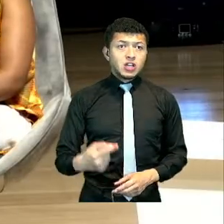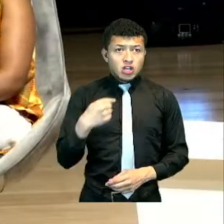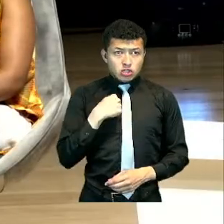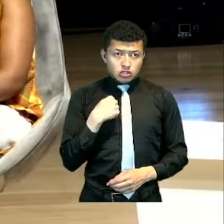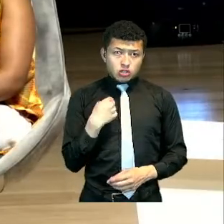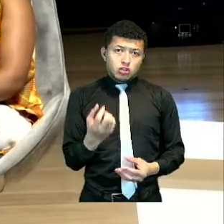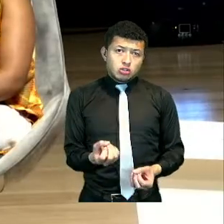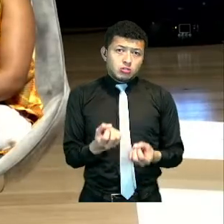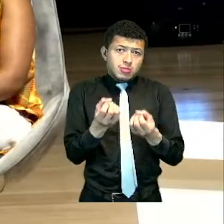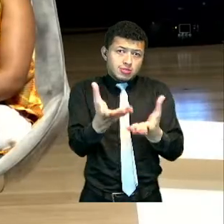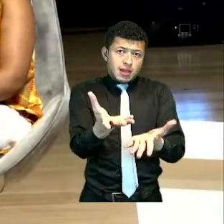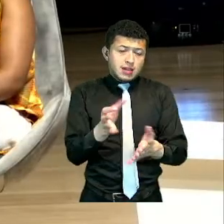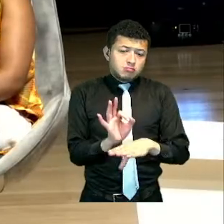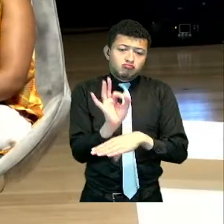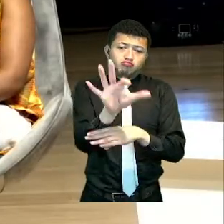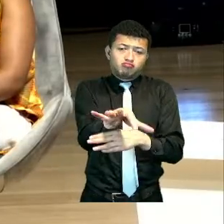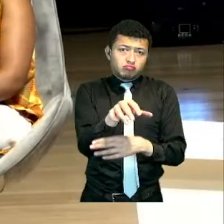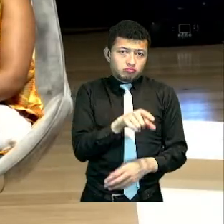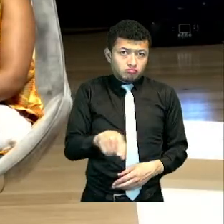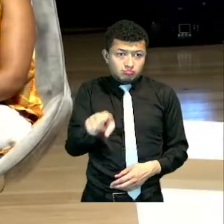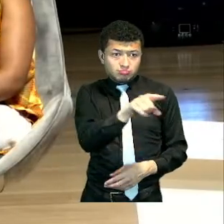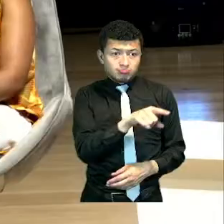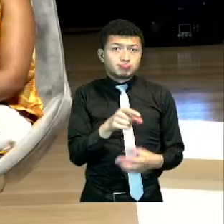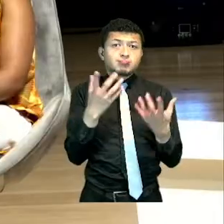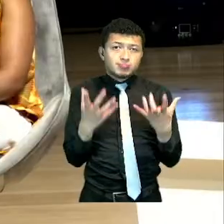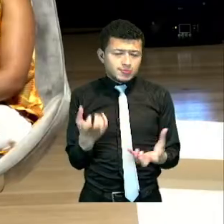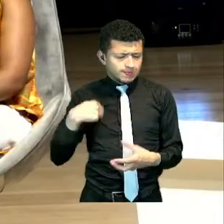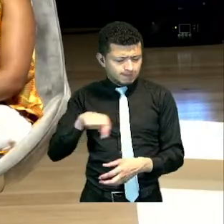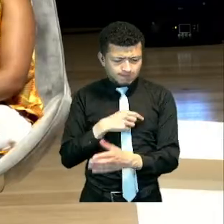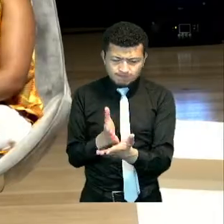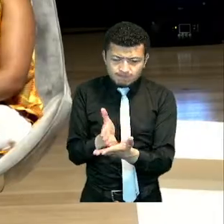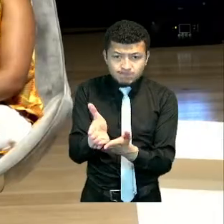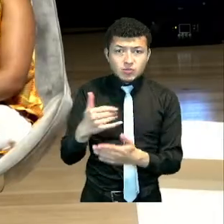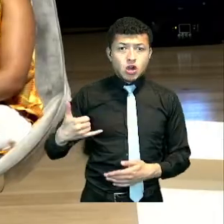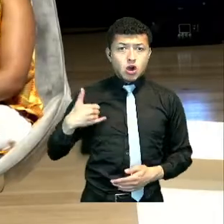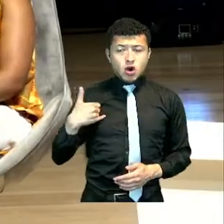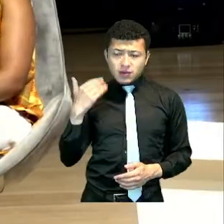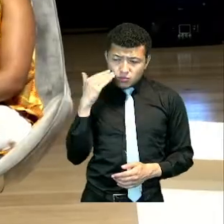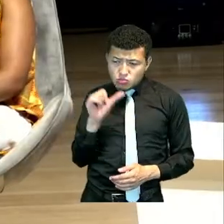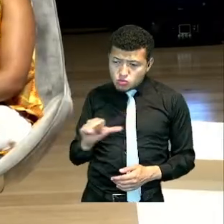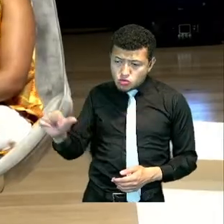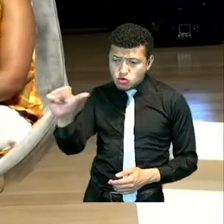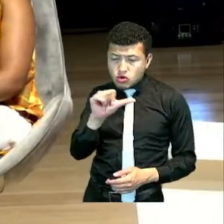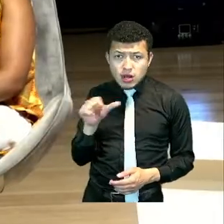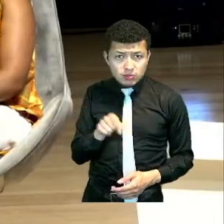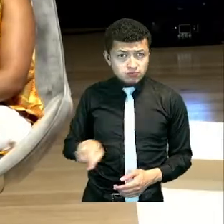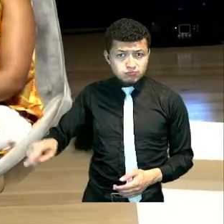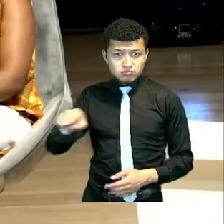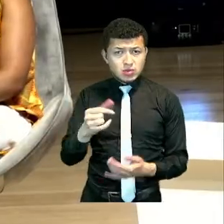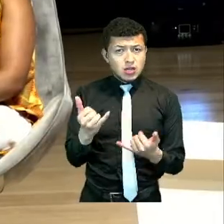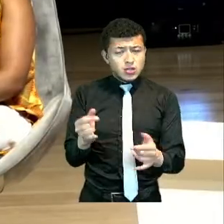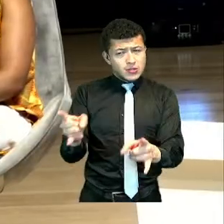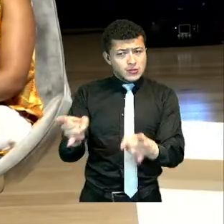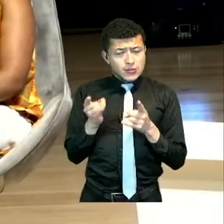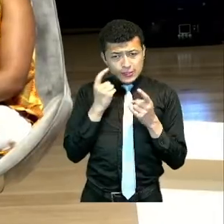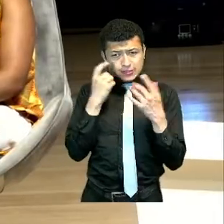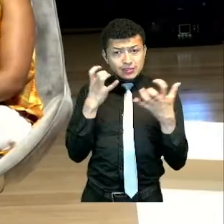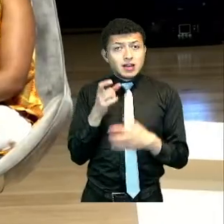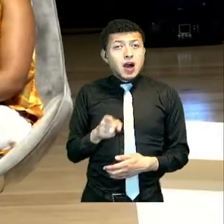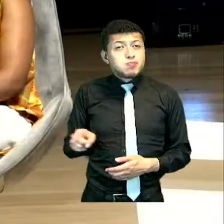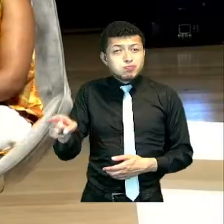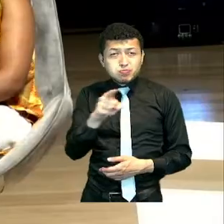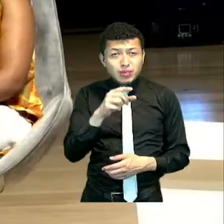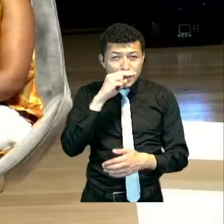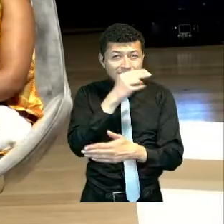to do for our young women. I was very touched to listen to some of the young women on the first panel and how